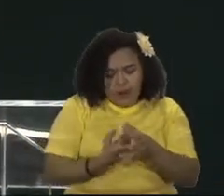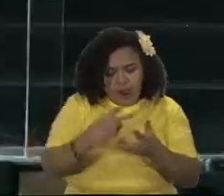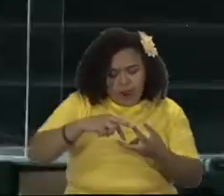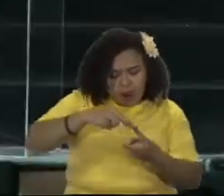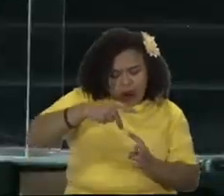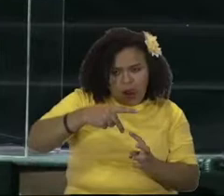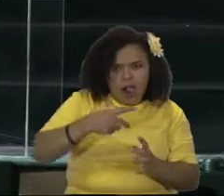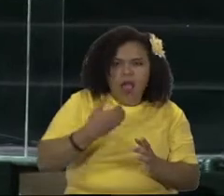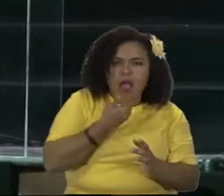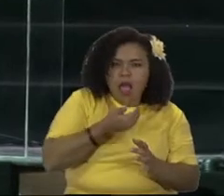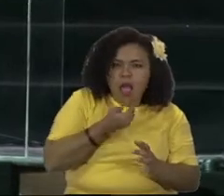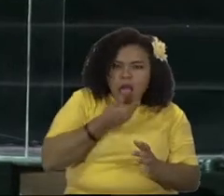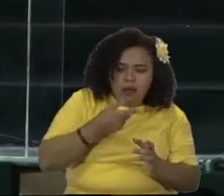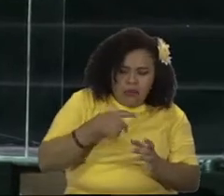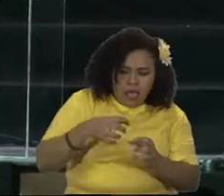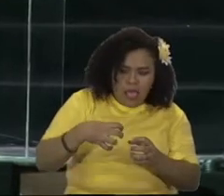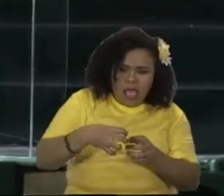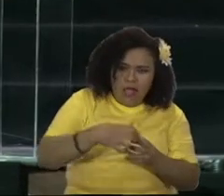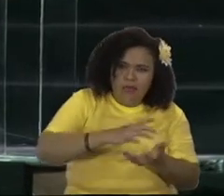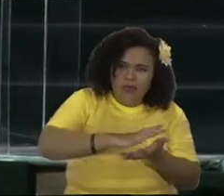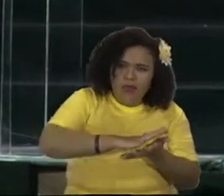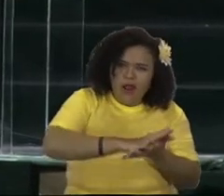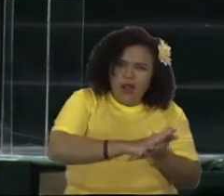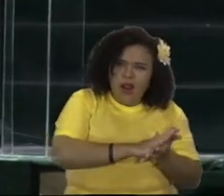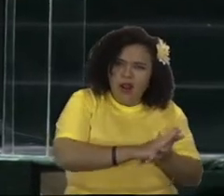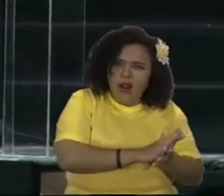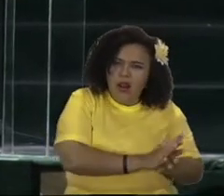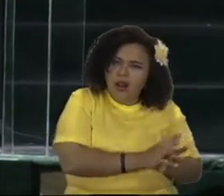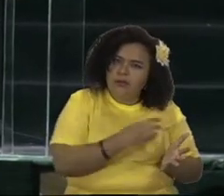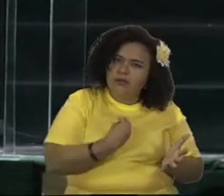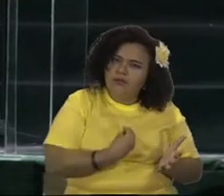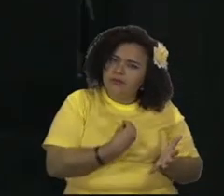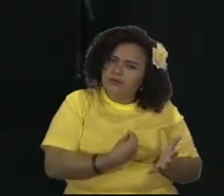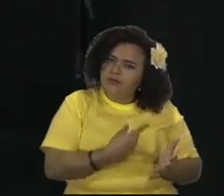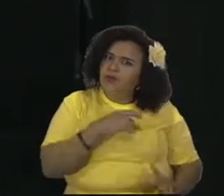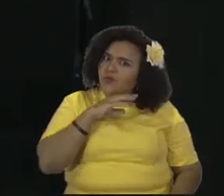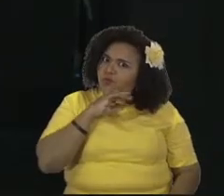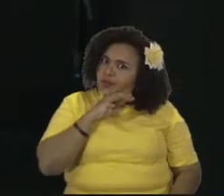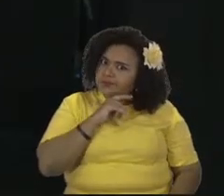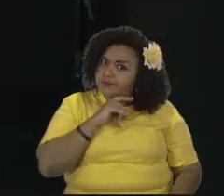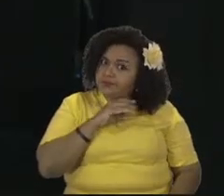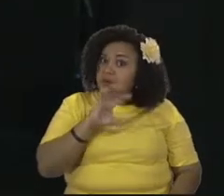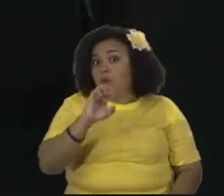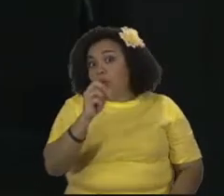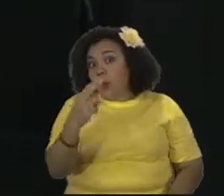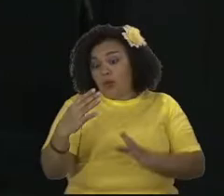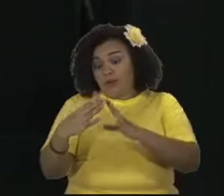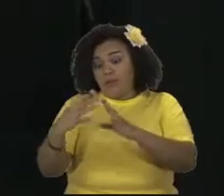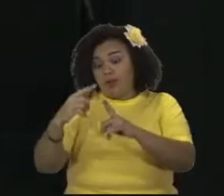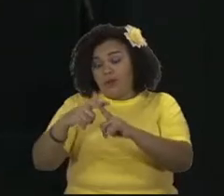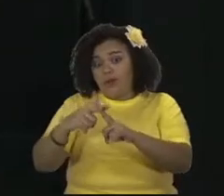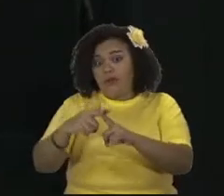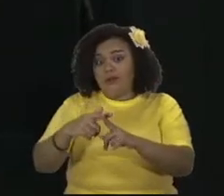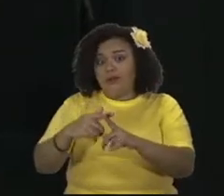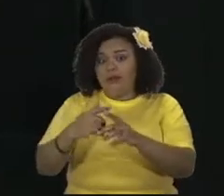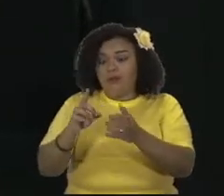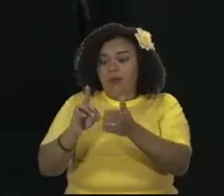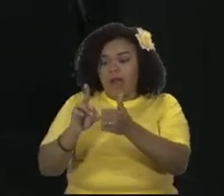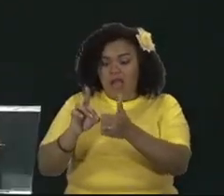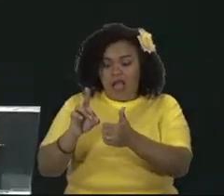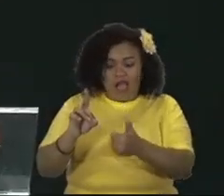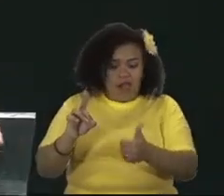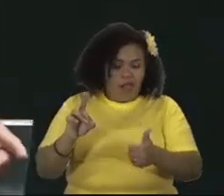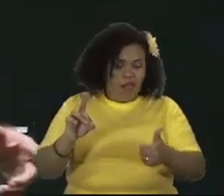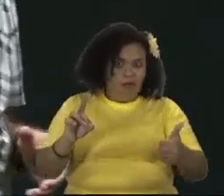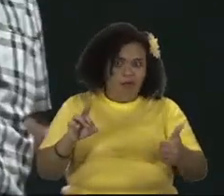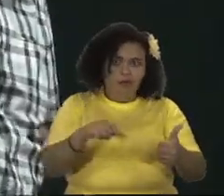you're all messed up and your life is totally upside down. And you're part of the